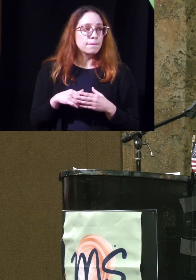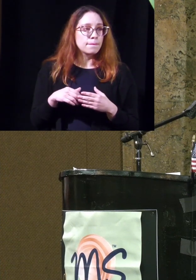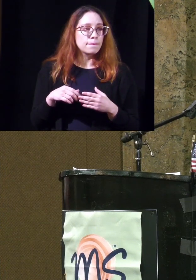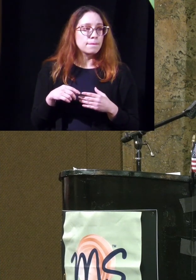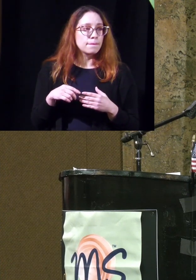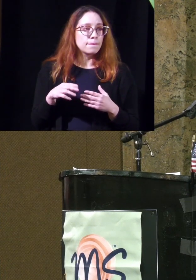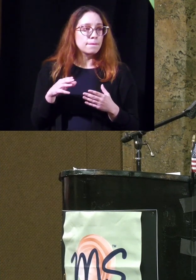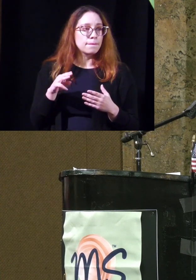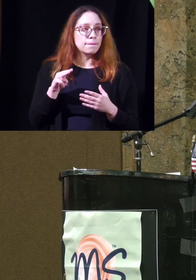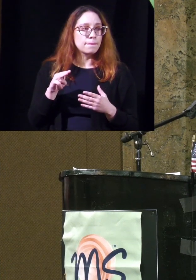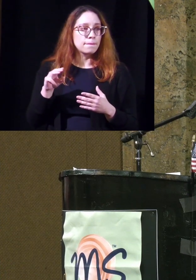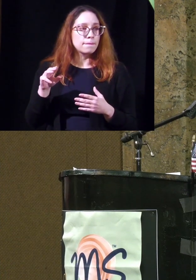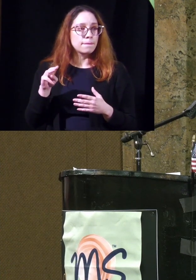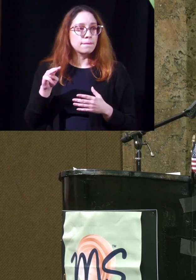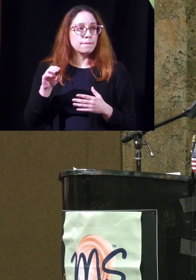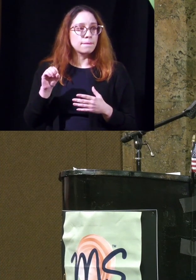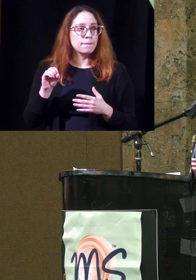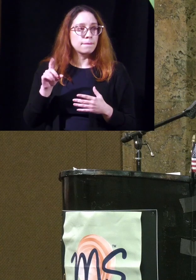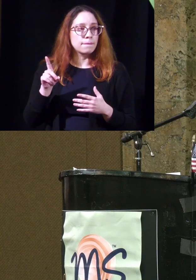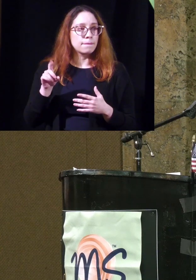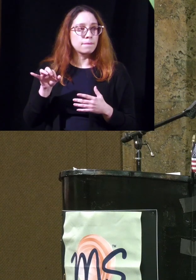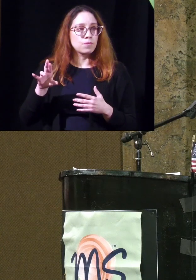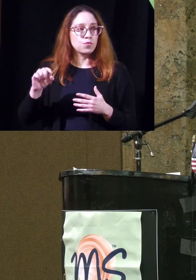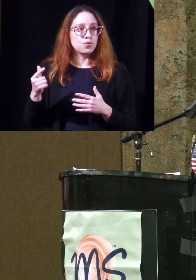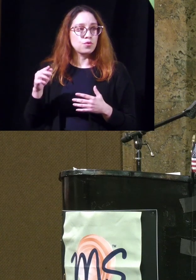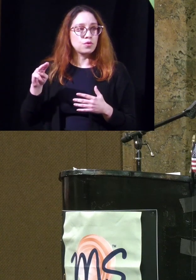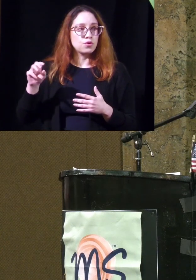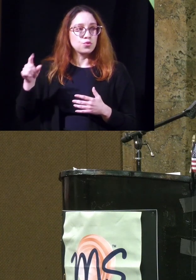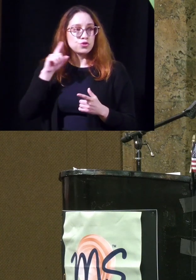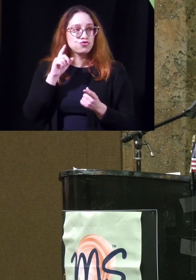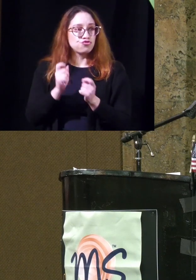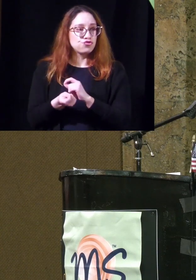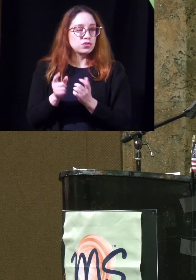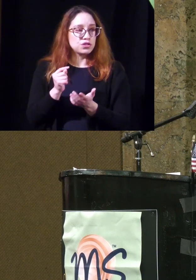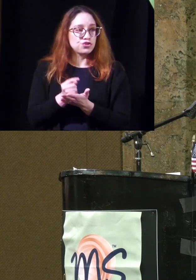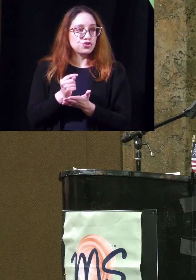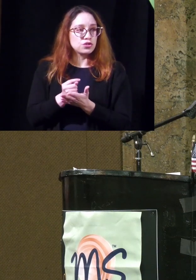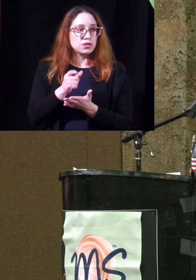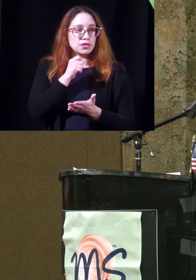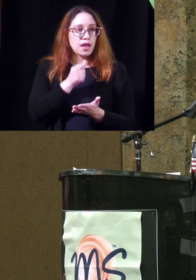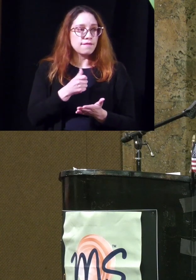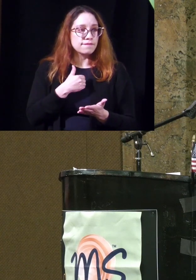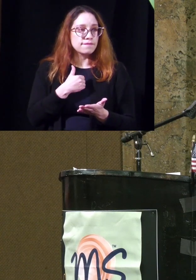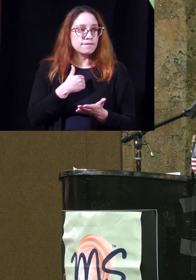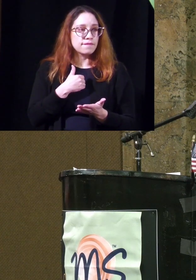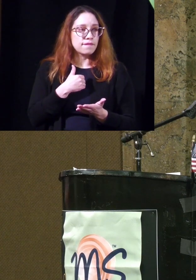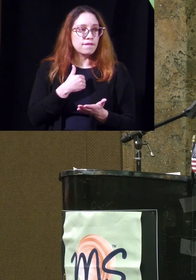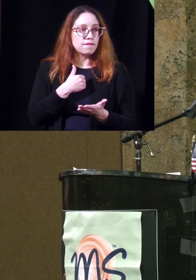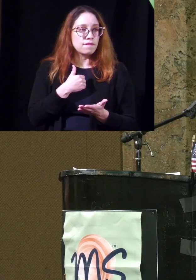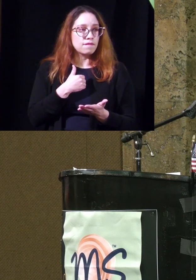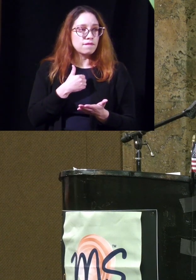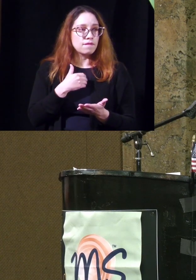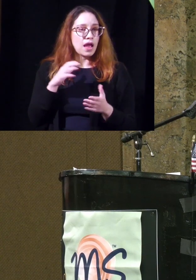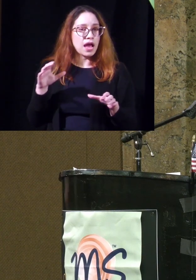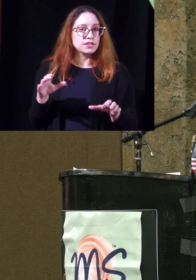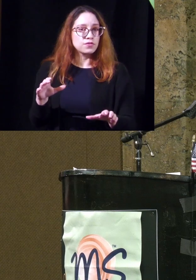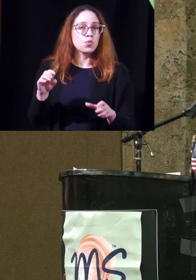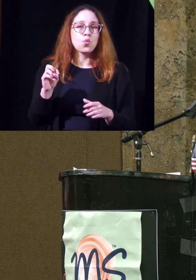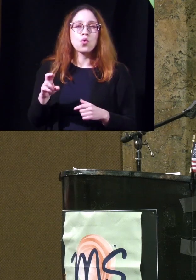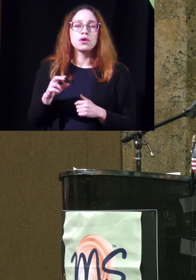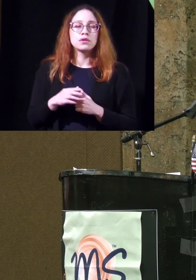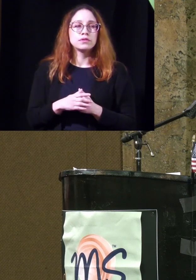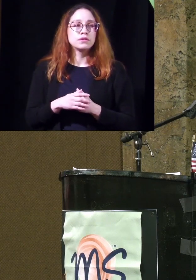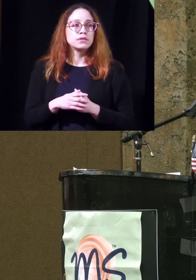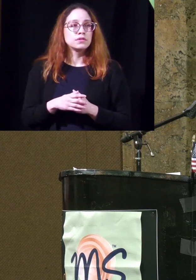MS, would you change the treatment if the person does not have activity,